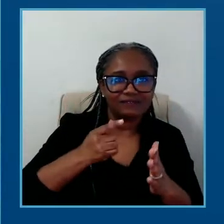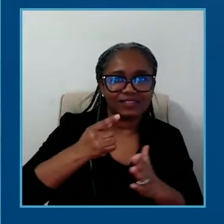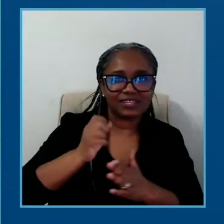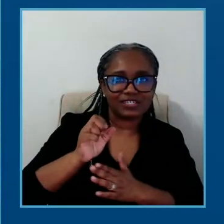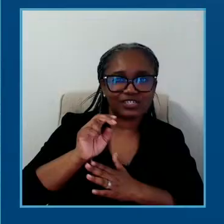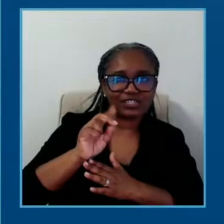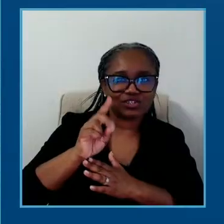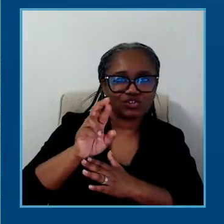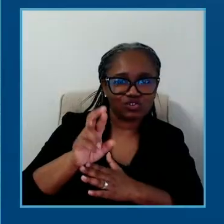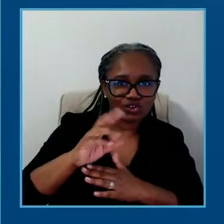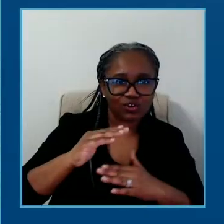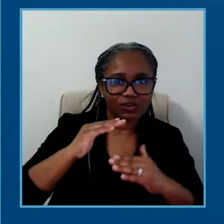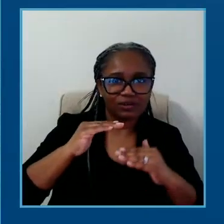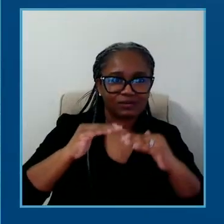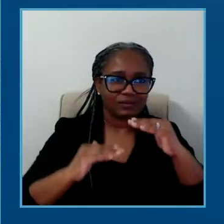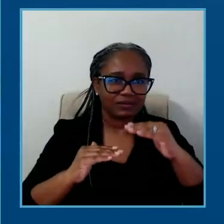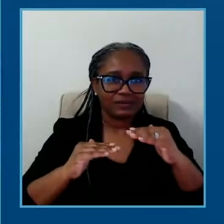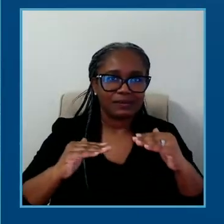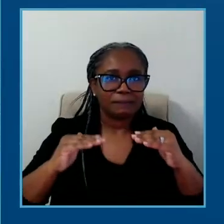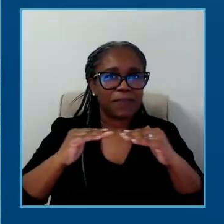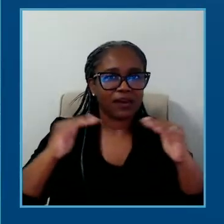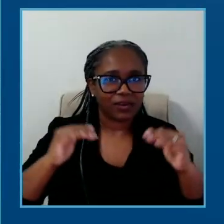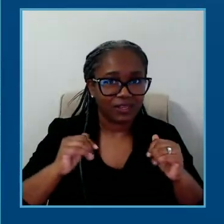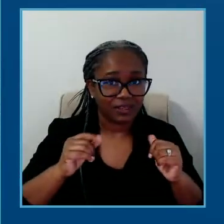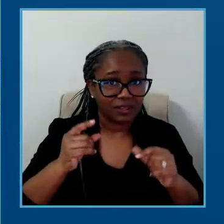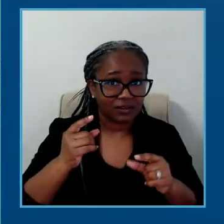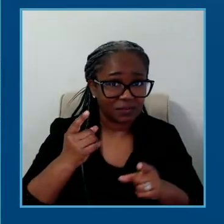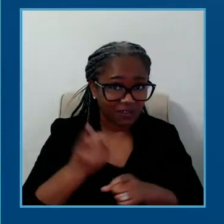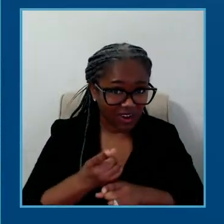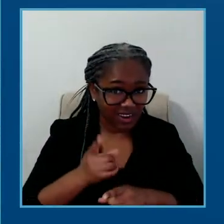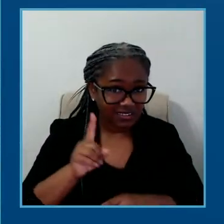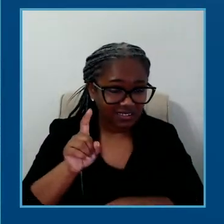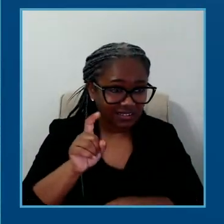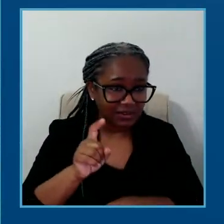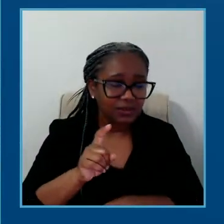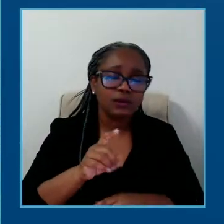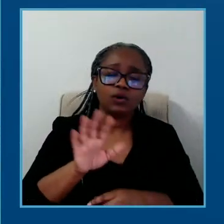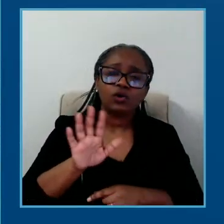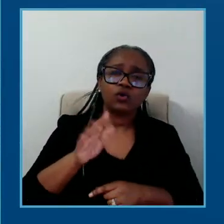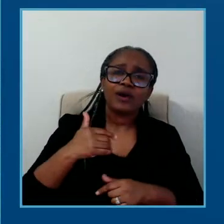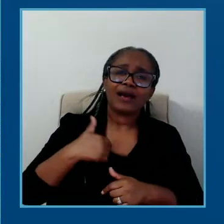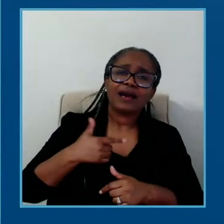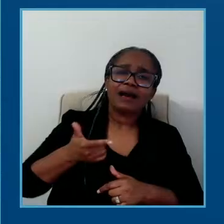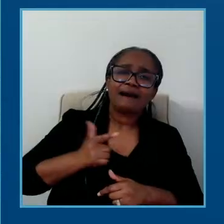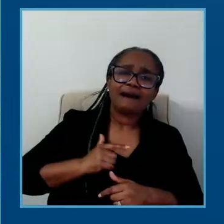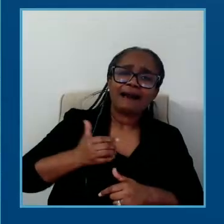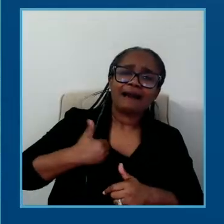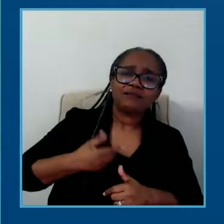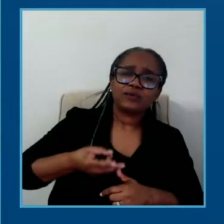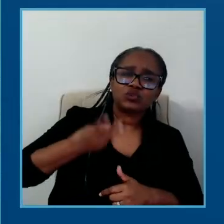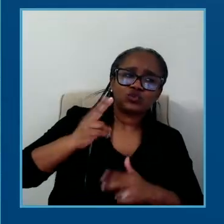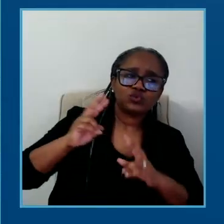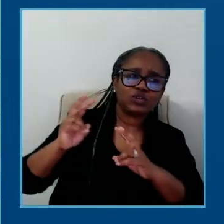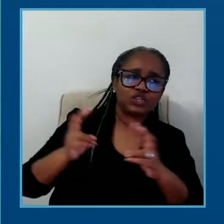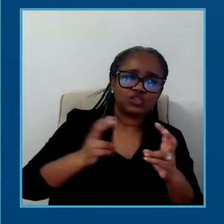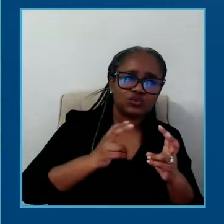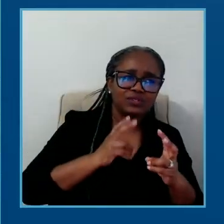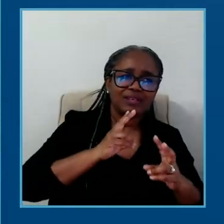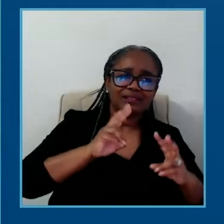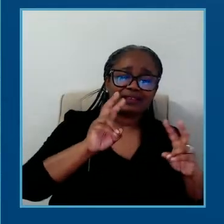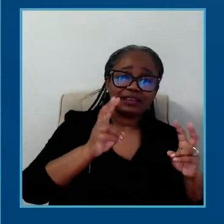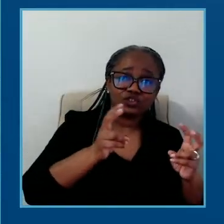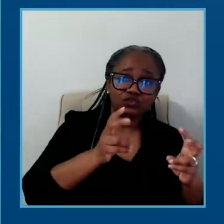Well, I mean, I think there are two issues. There's the sort of parliamentary issues involved, and then there's the issue that gets into the charter's requirement that there